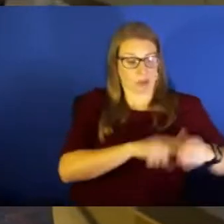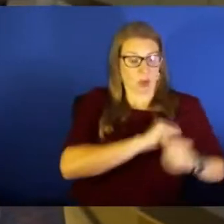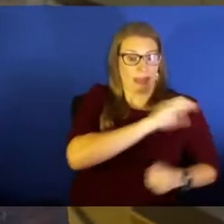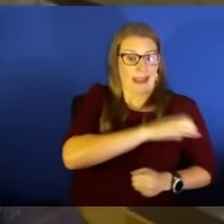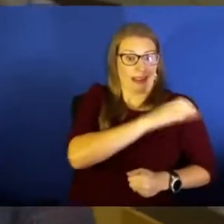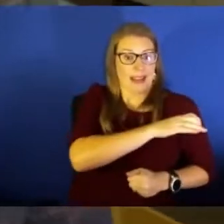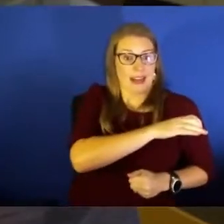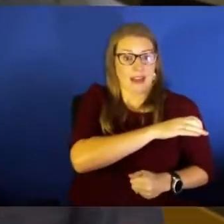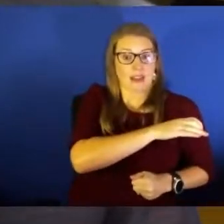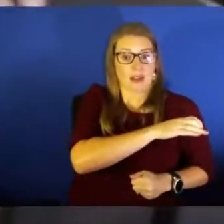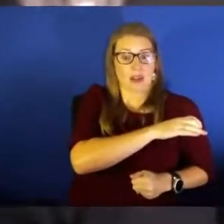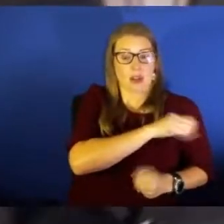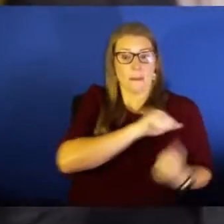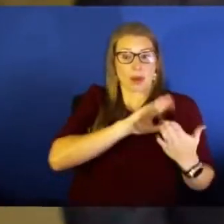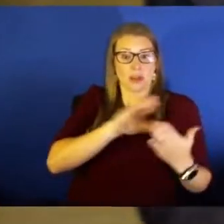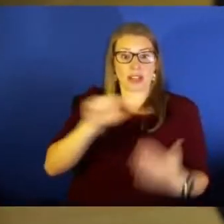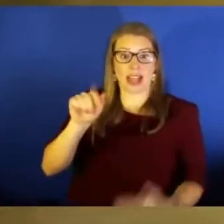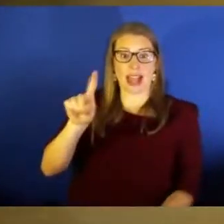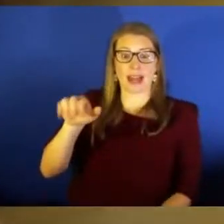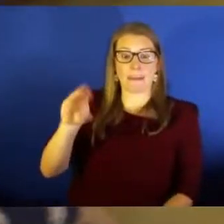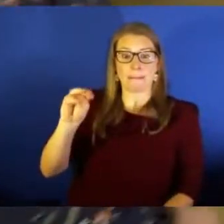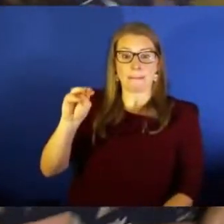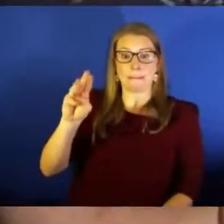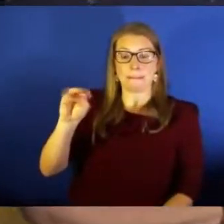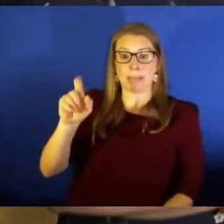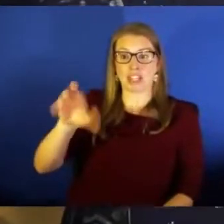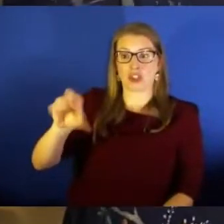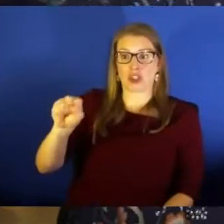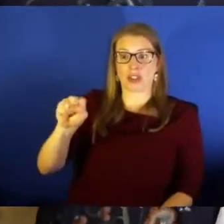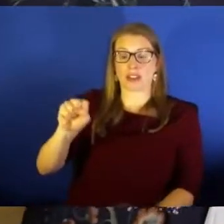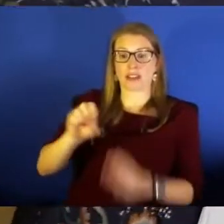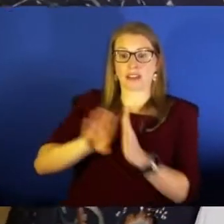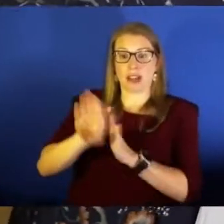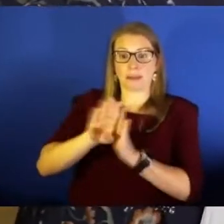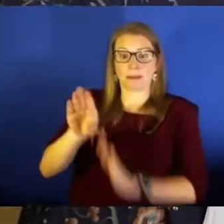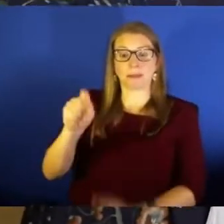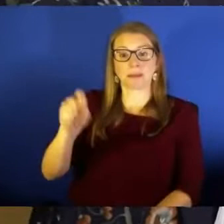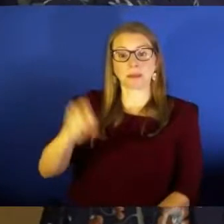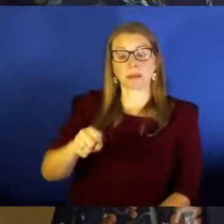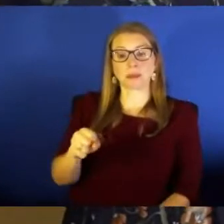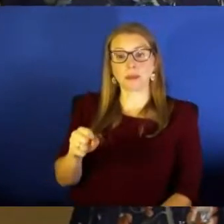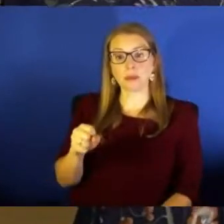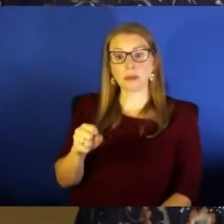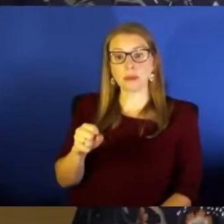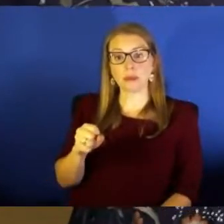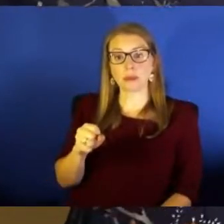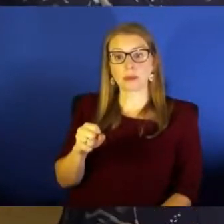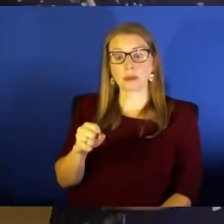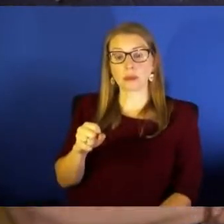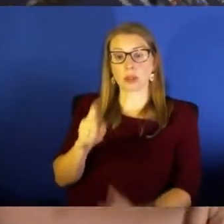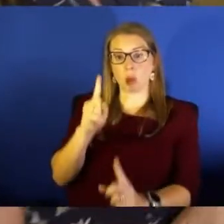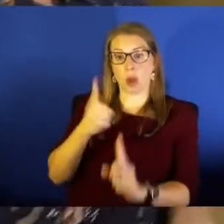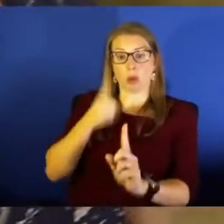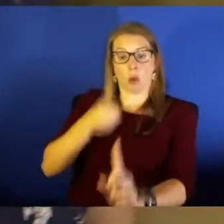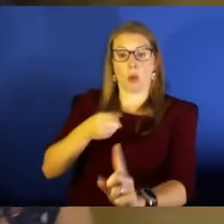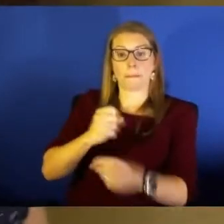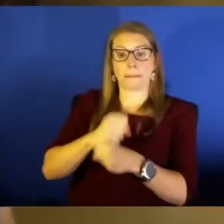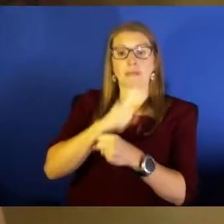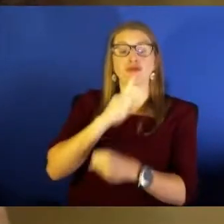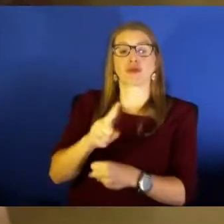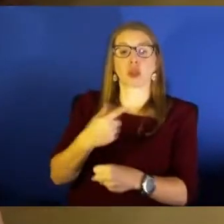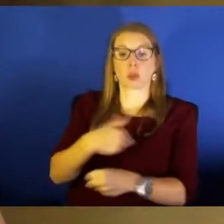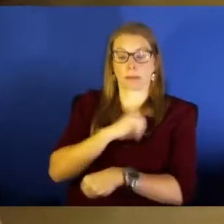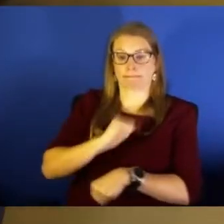Majors has created. Adam, tell us a little bit more about what you do. Yeah, so at the Battle Within, one of our goals is to make sure that we're setting the stage for